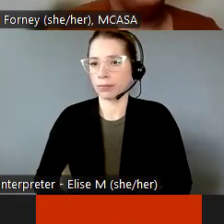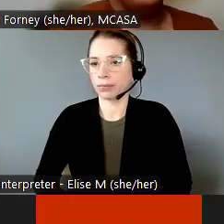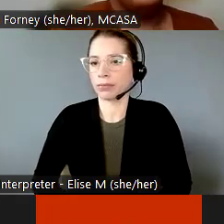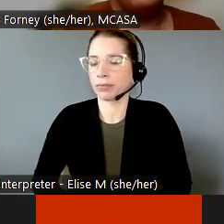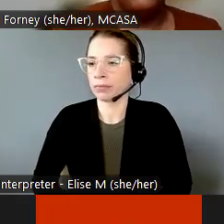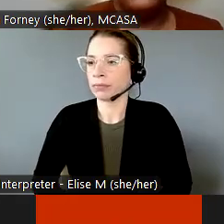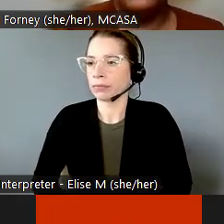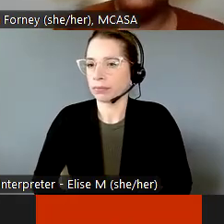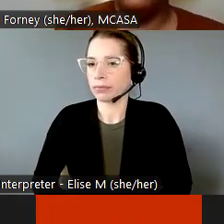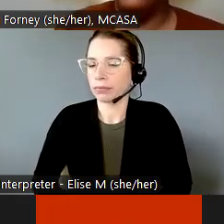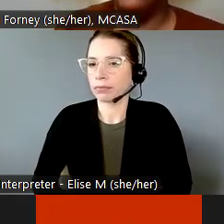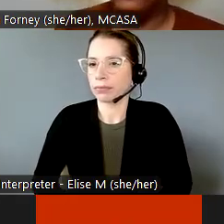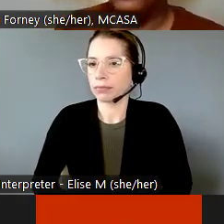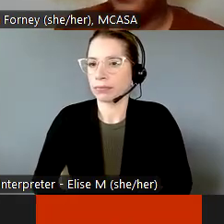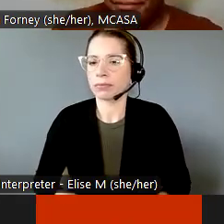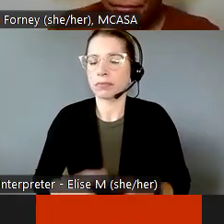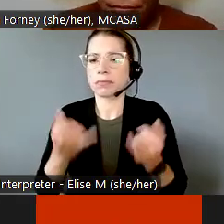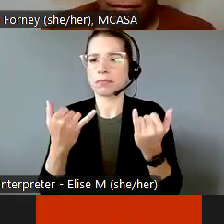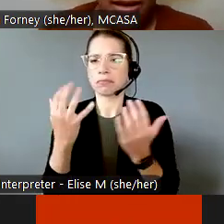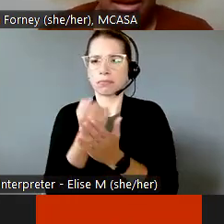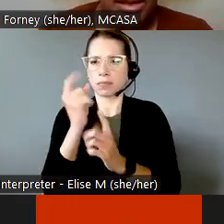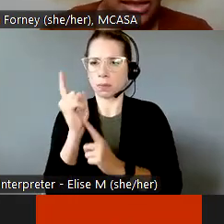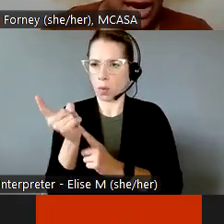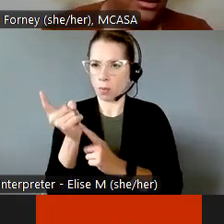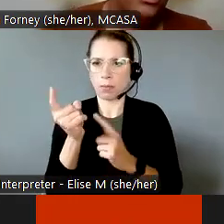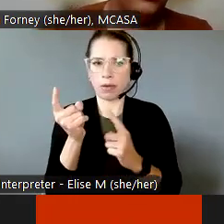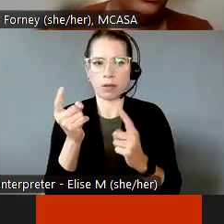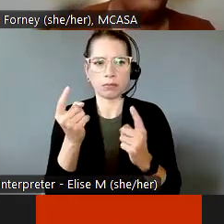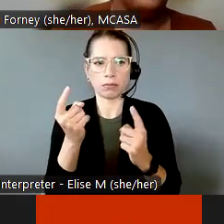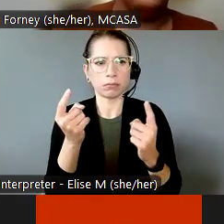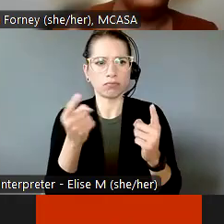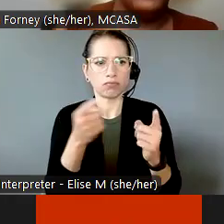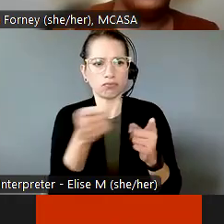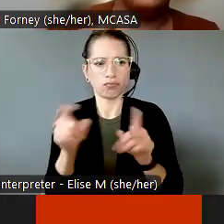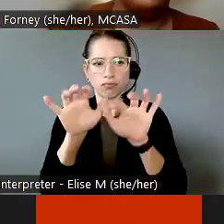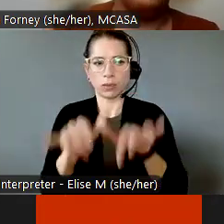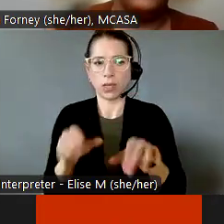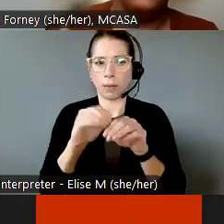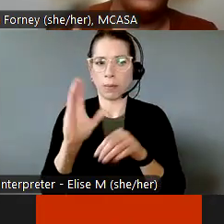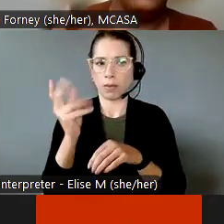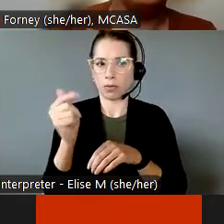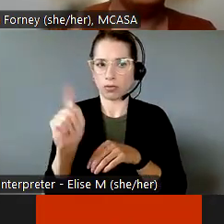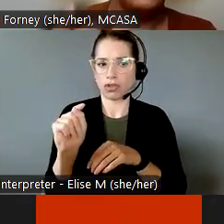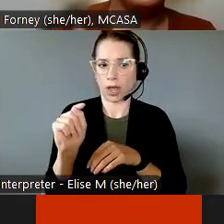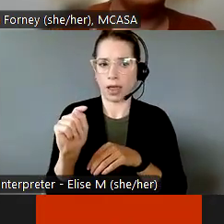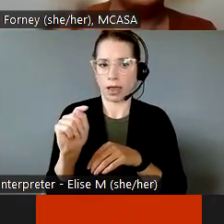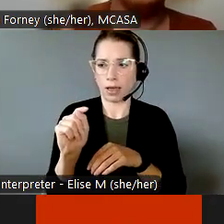So I want to take a moment and hear from you all. In the chat, I want you to tell me, how does aspects of